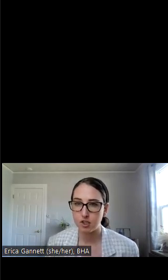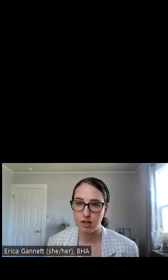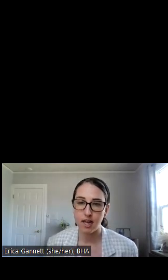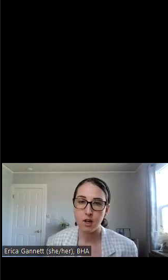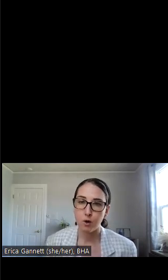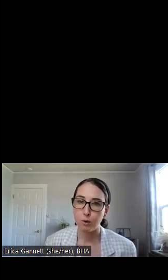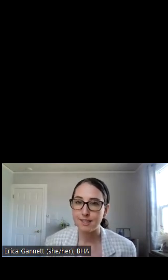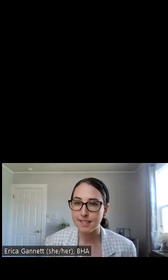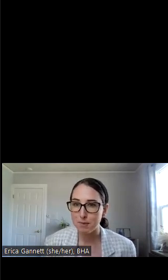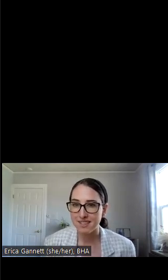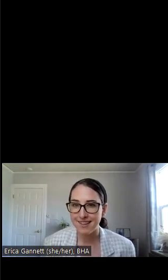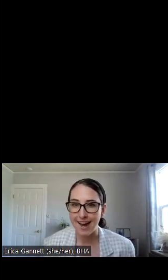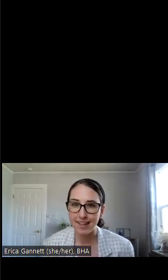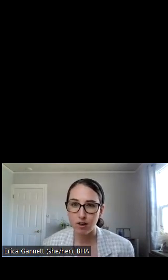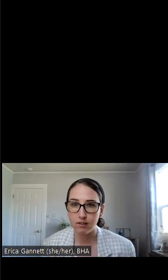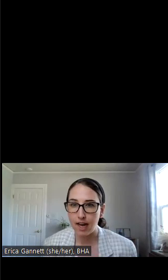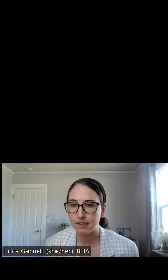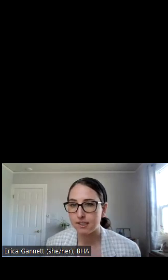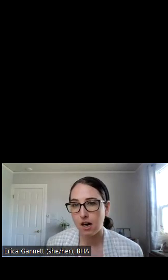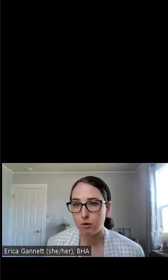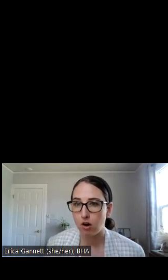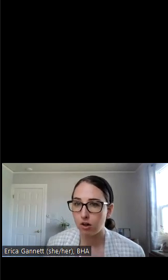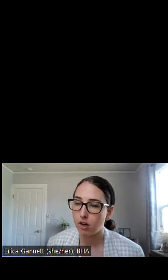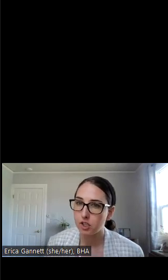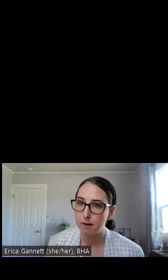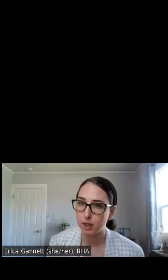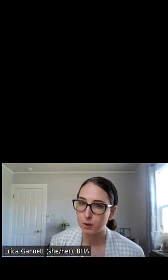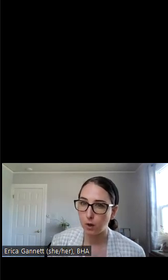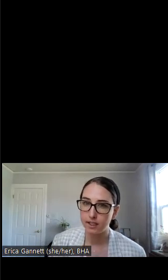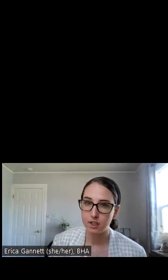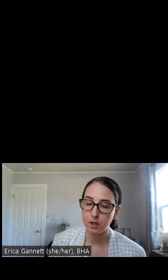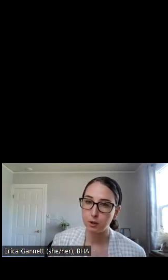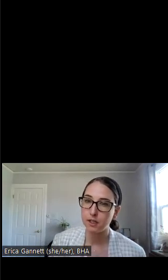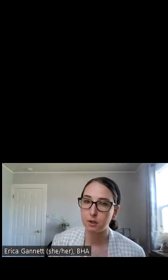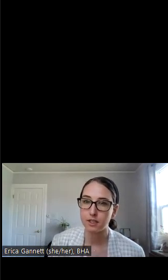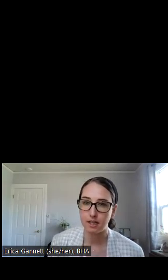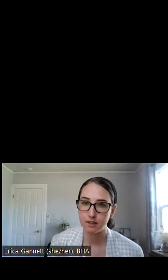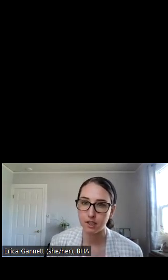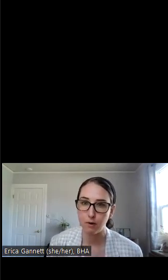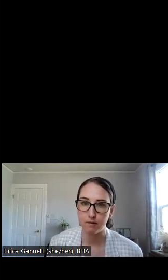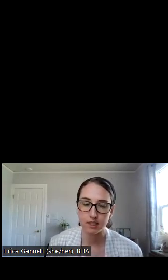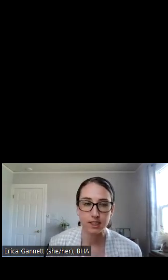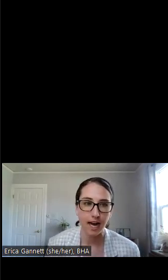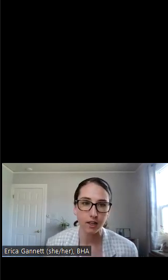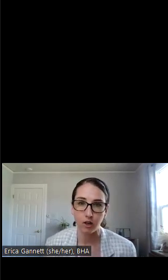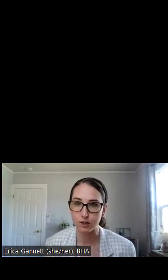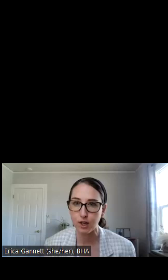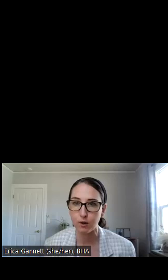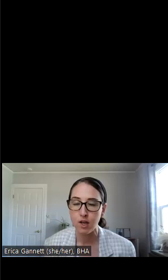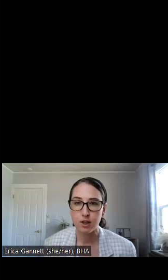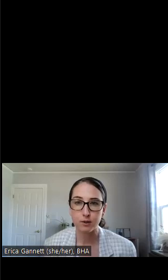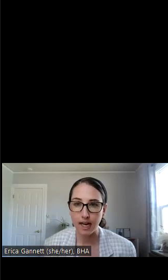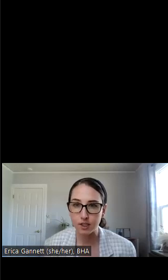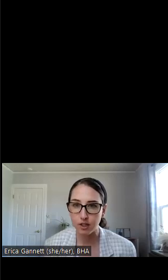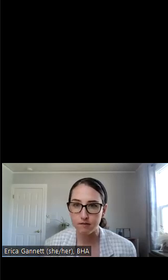certainly touch on it. We went deep into that in our last town hall on chapters 1 and 2, and you can definitely reference that.